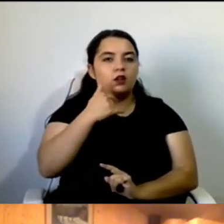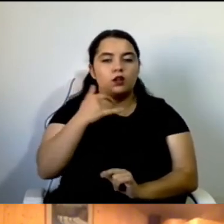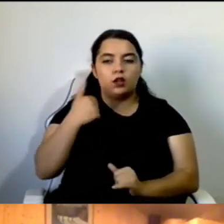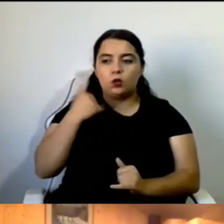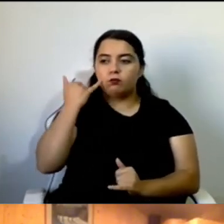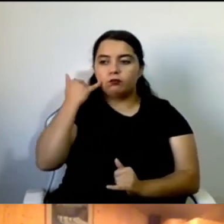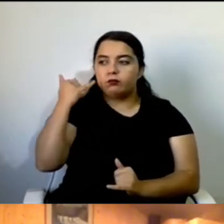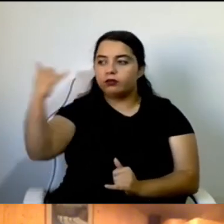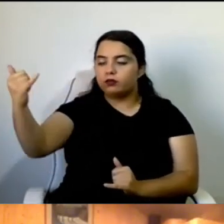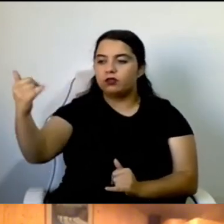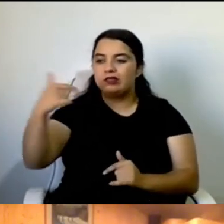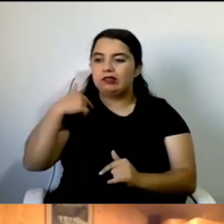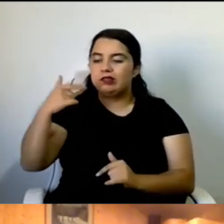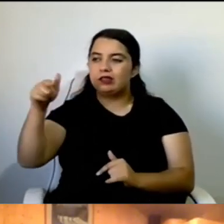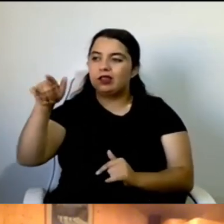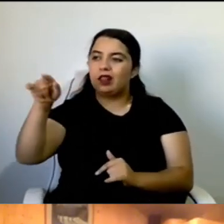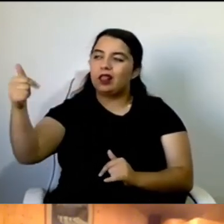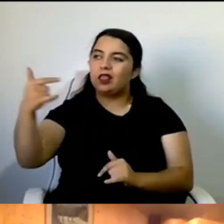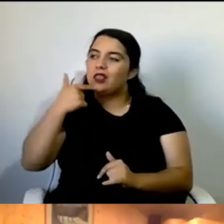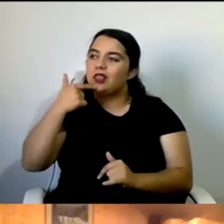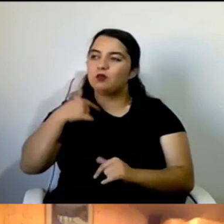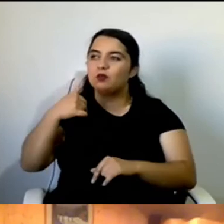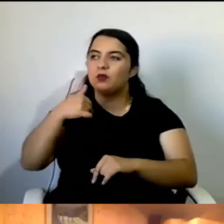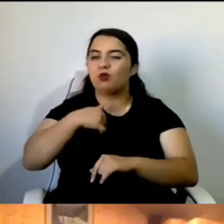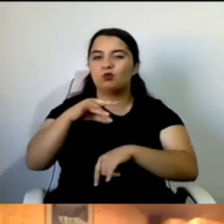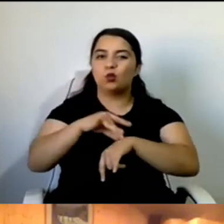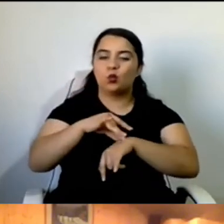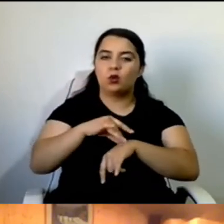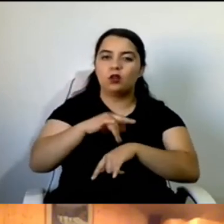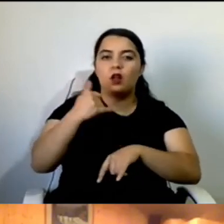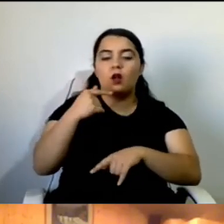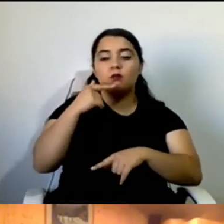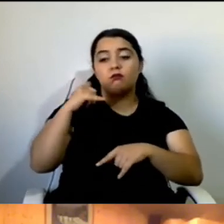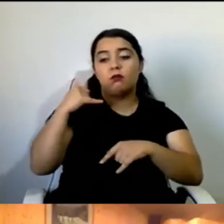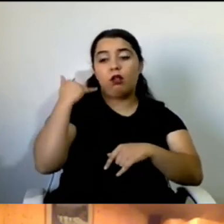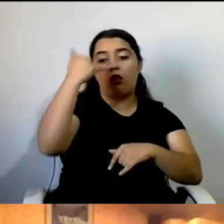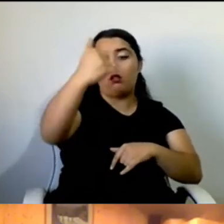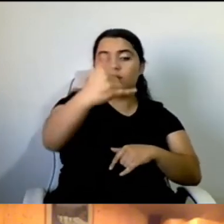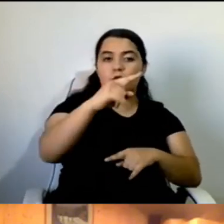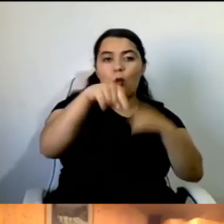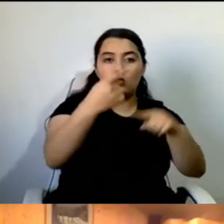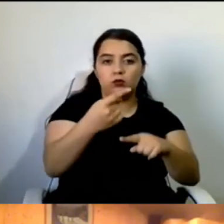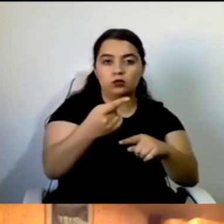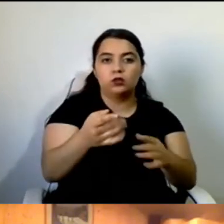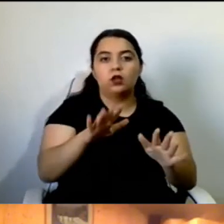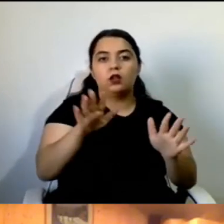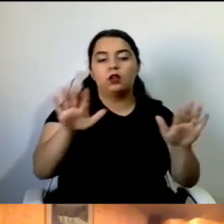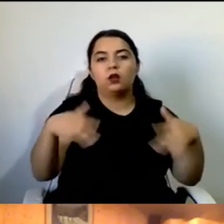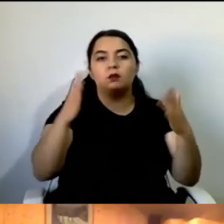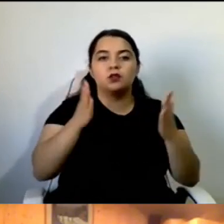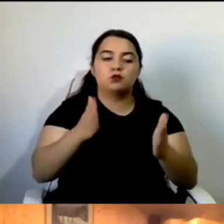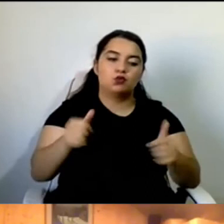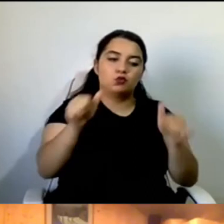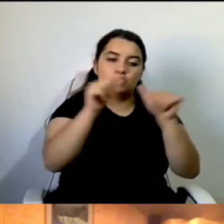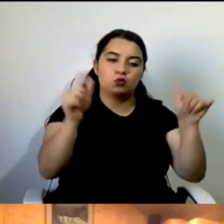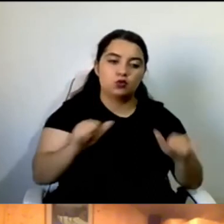a system where there's a guarantee of the personal assistance. So somebody's making sure they're checking up so that the